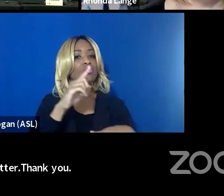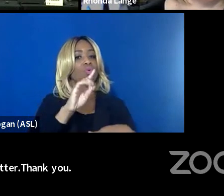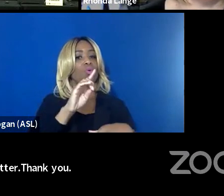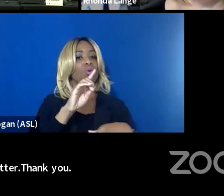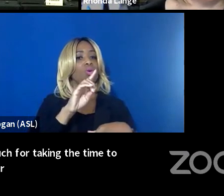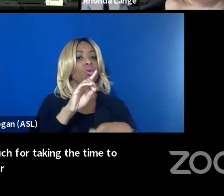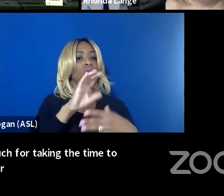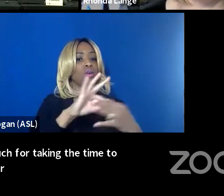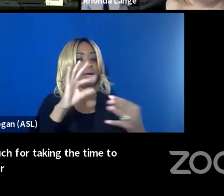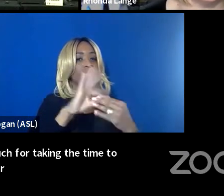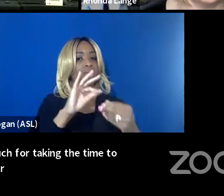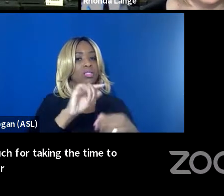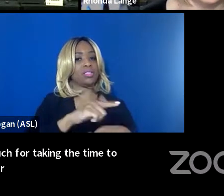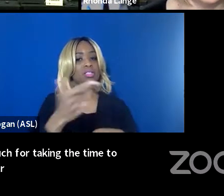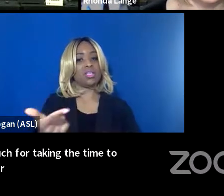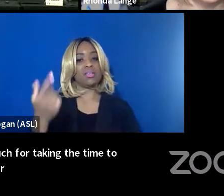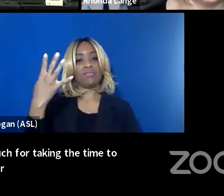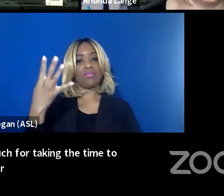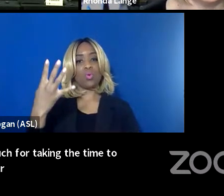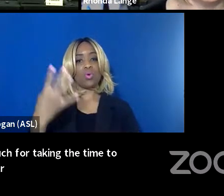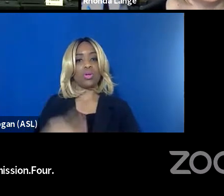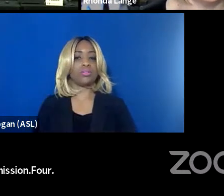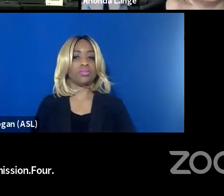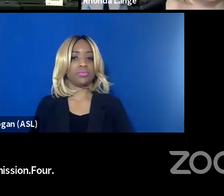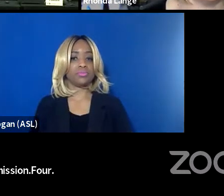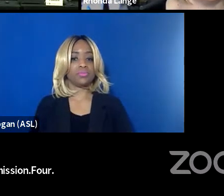commission. Four.